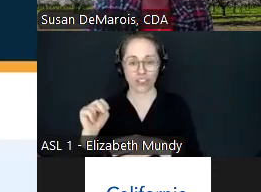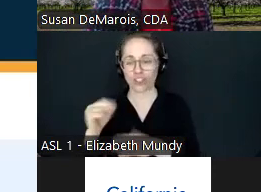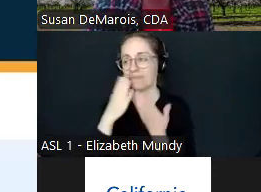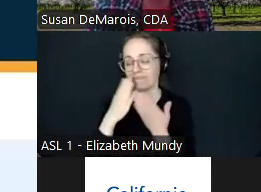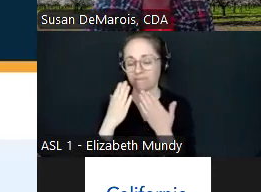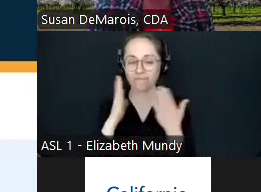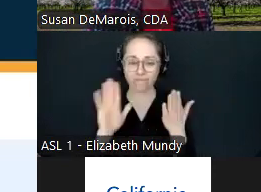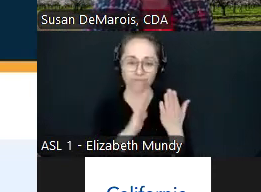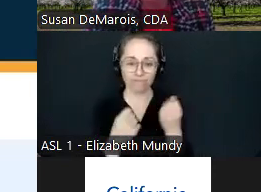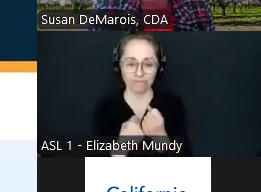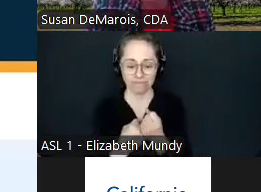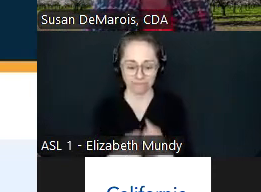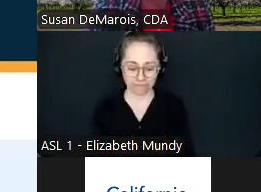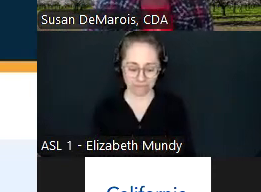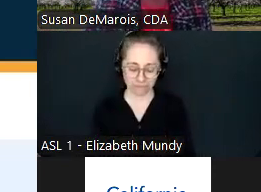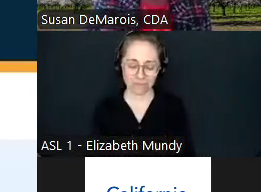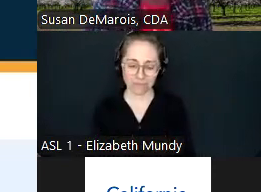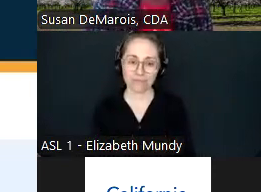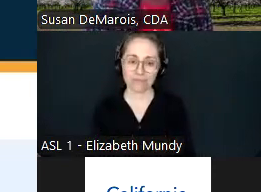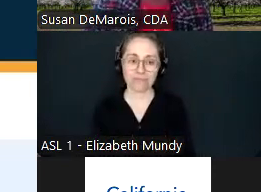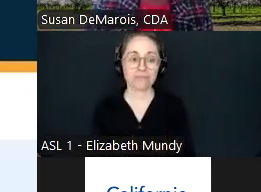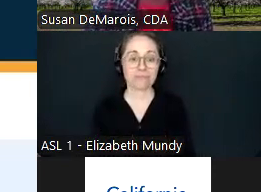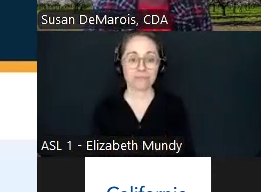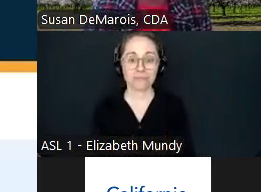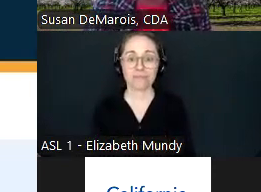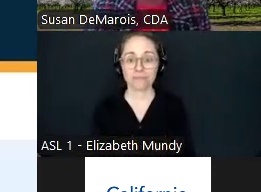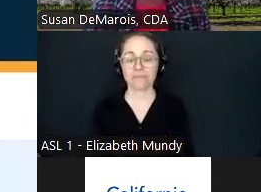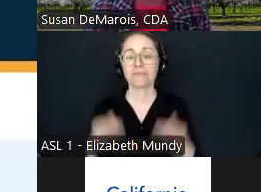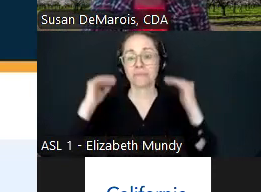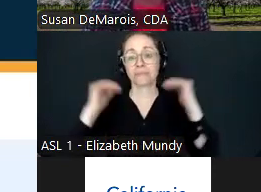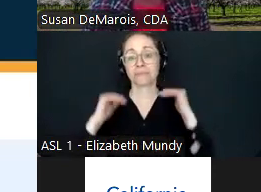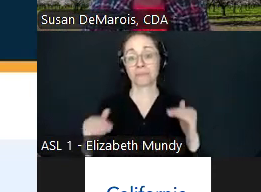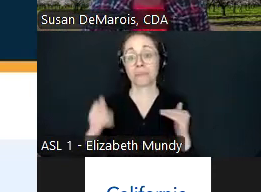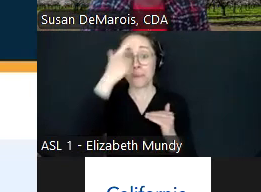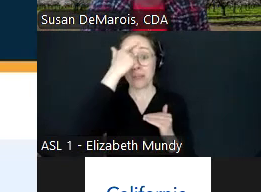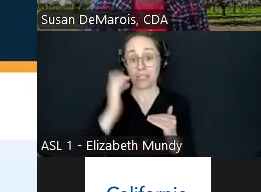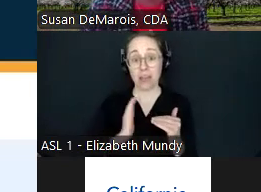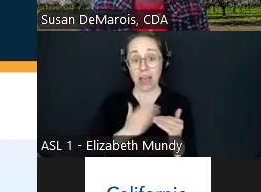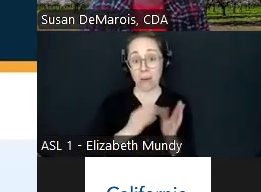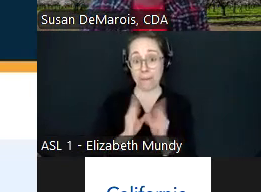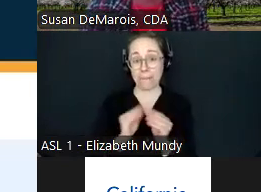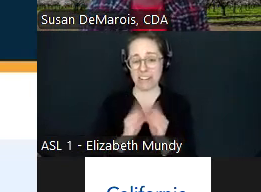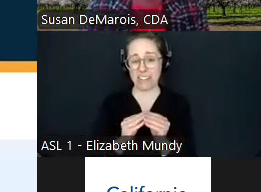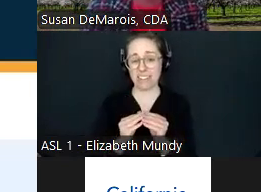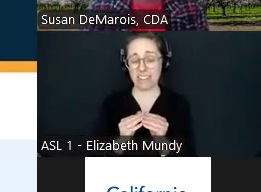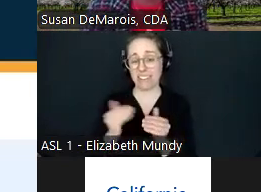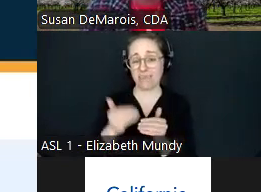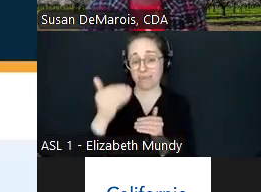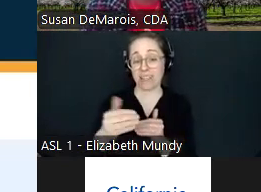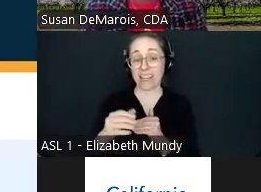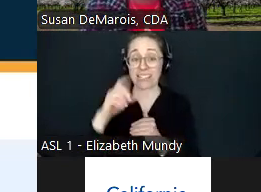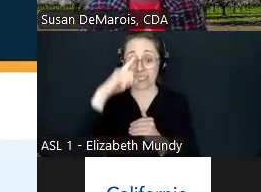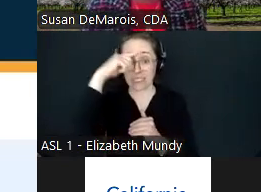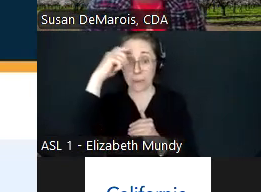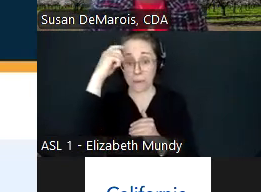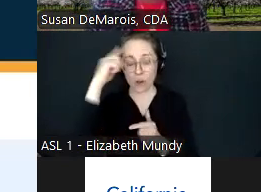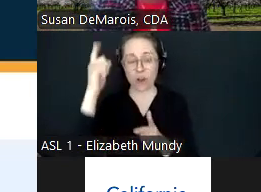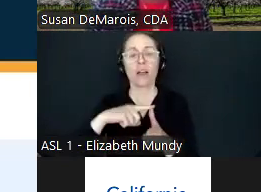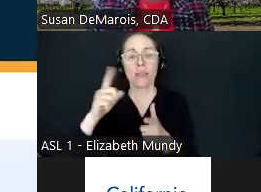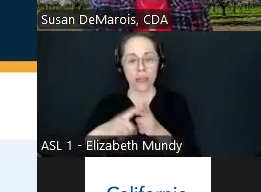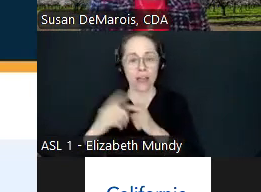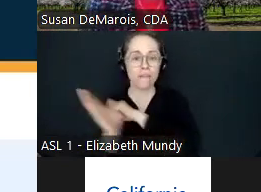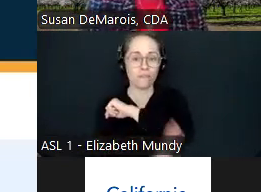have, because of the cadence of our meetings, we'll next meet in the summer, and then our fall meeting will be the Day of